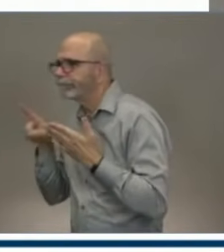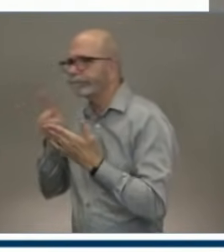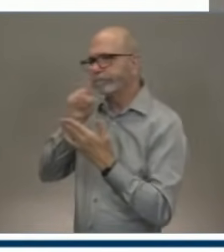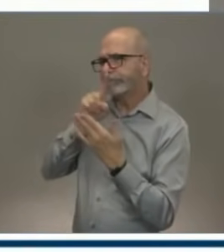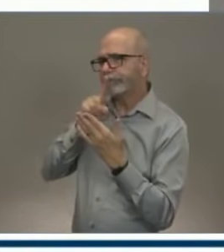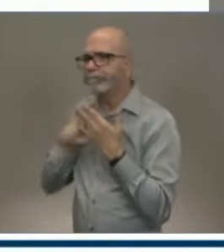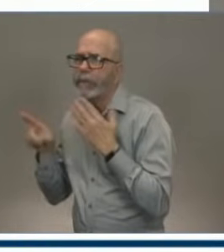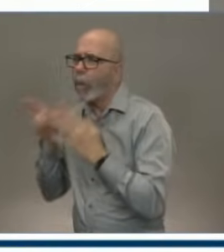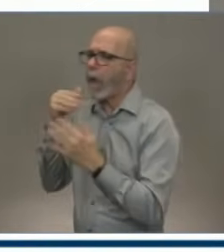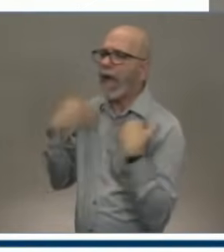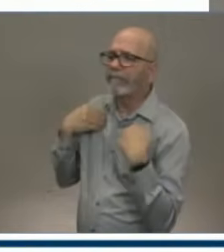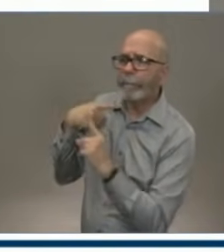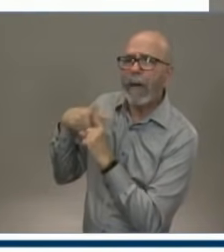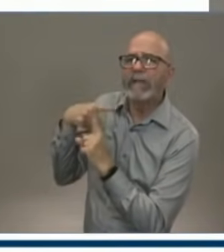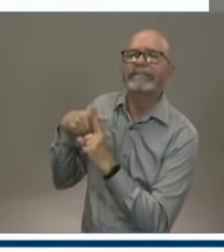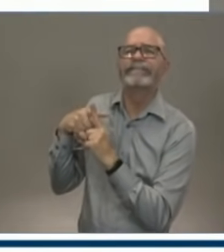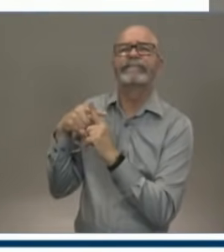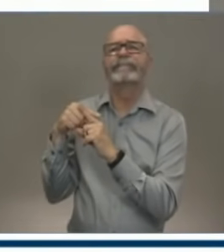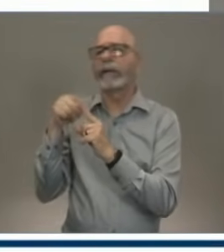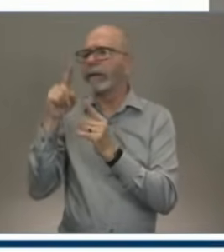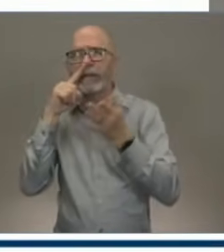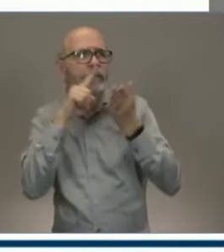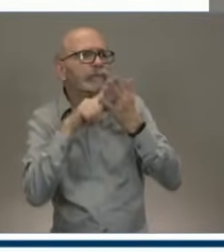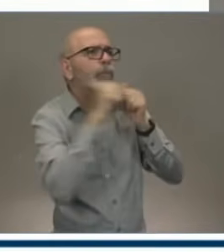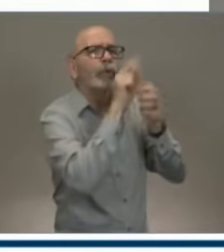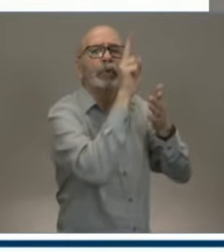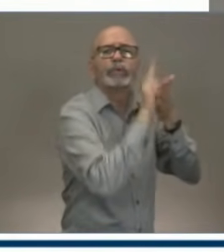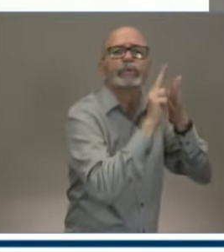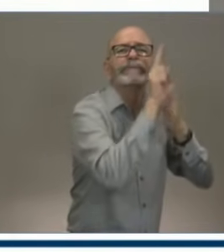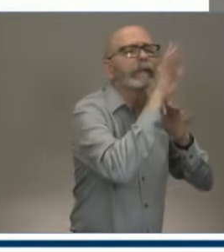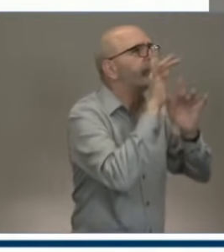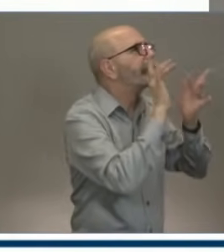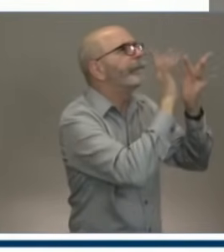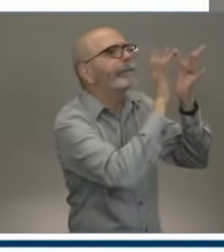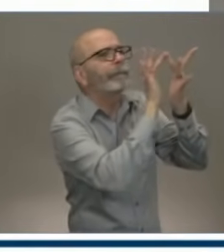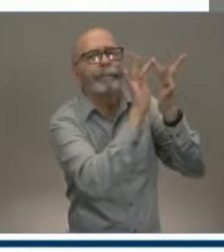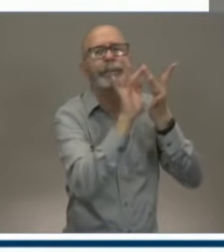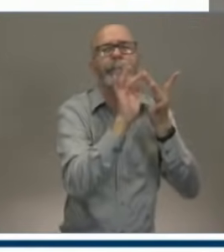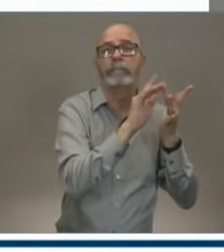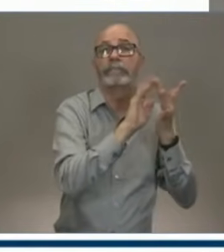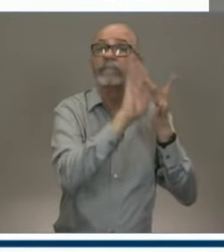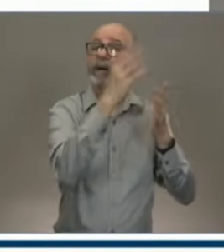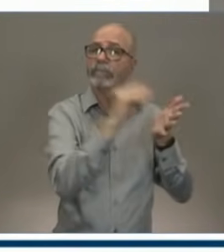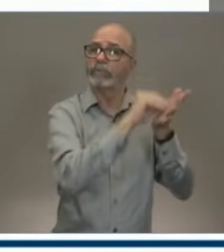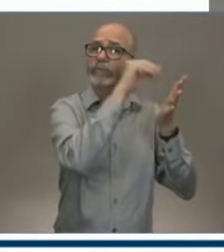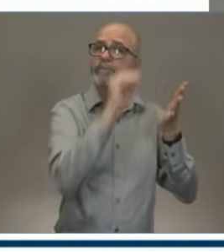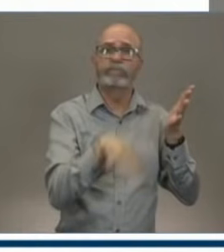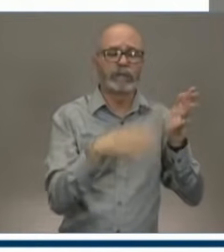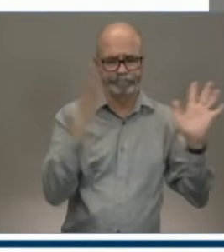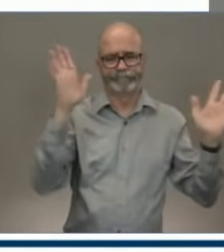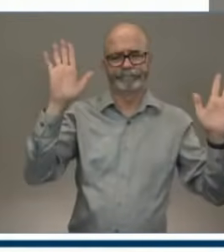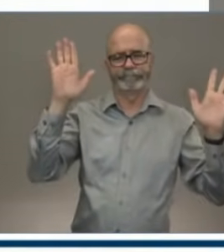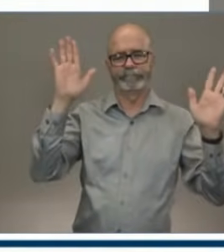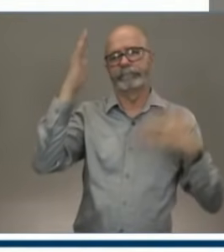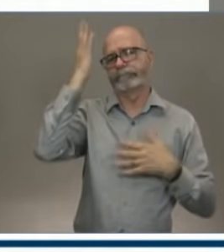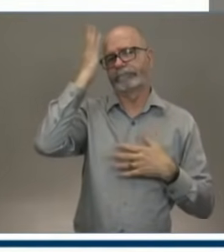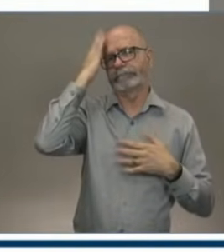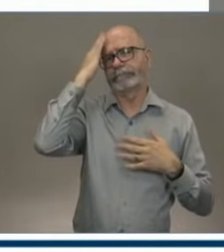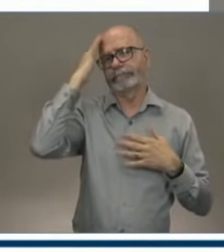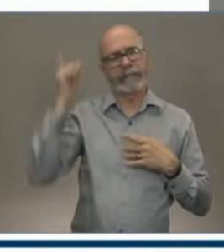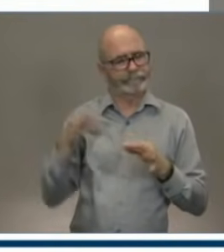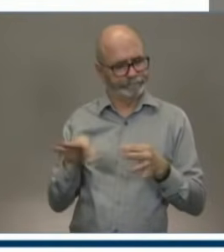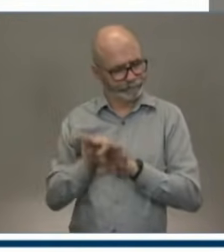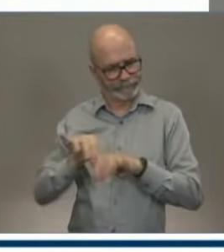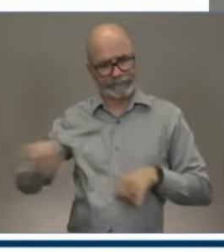to universities, the students are very much taking seriously this need for quarantining as the primary step to